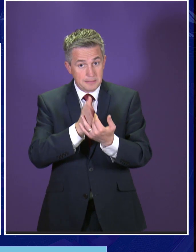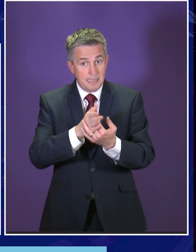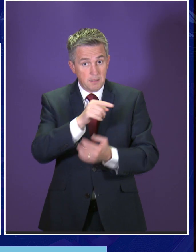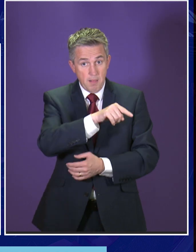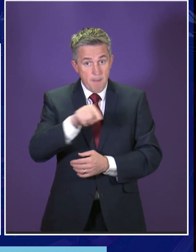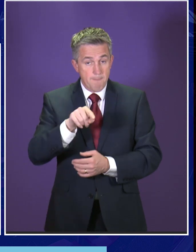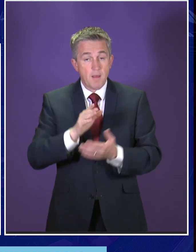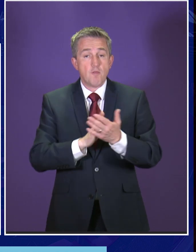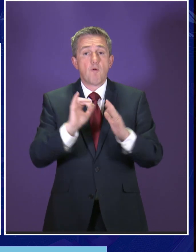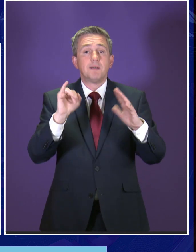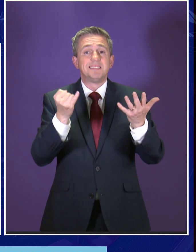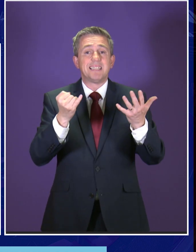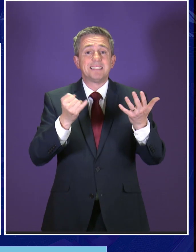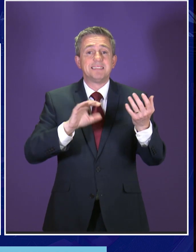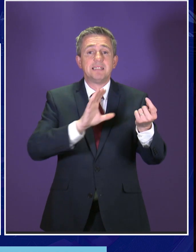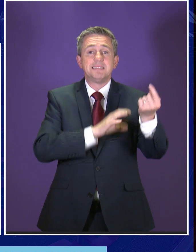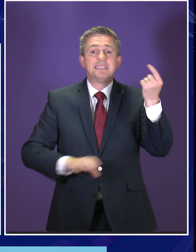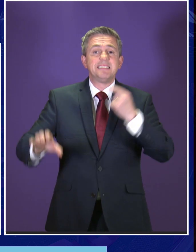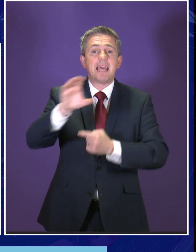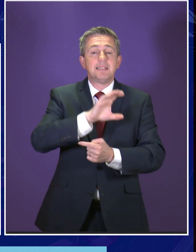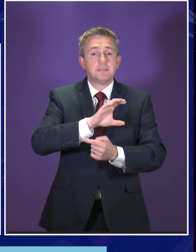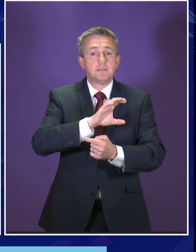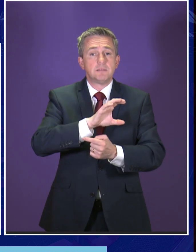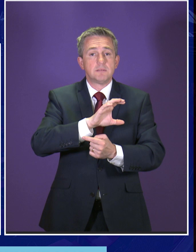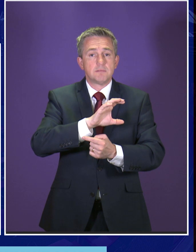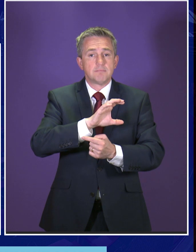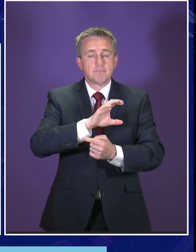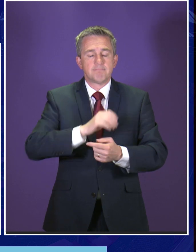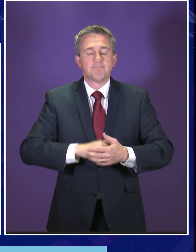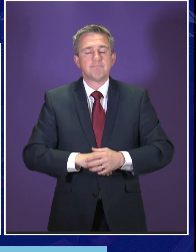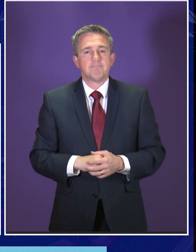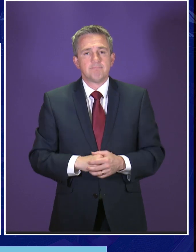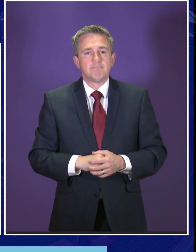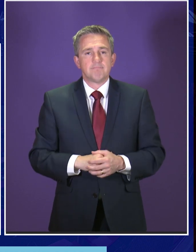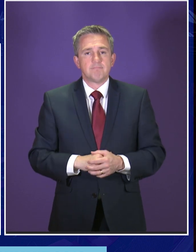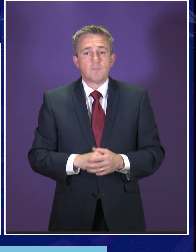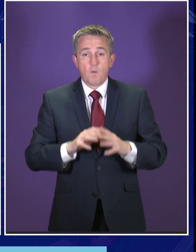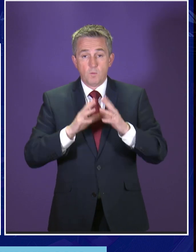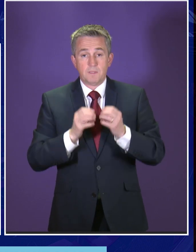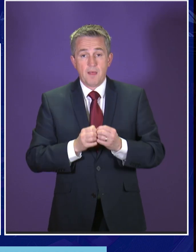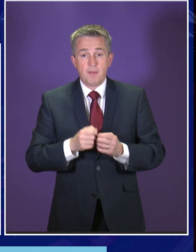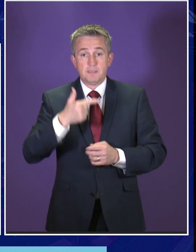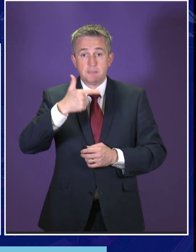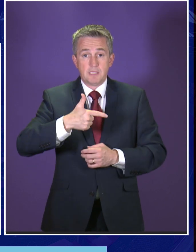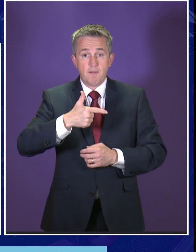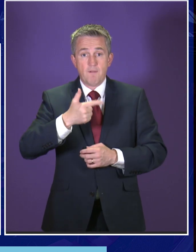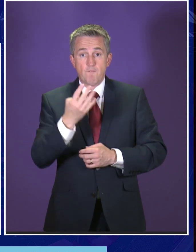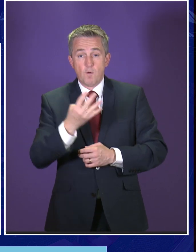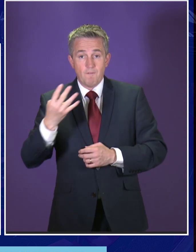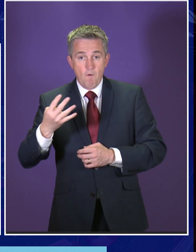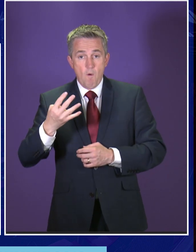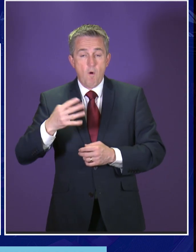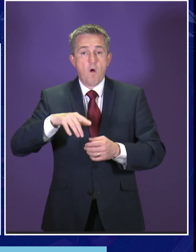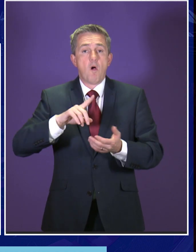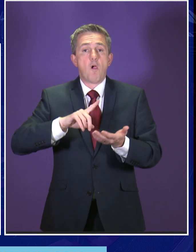36 states of the Federation plus Federal Capital Territory, 774 local government